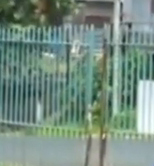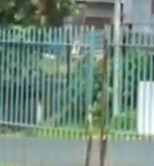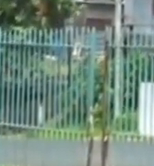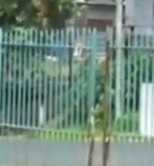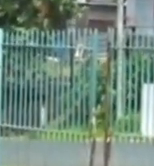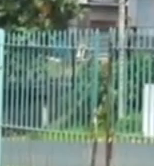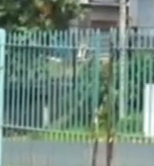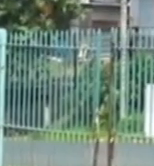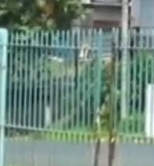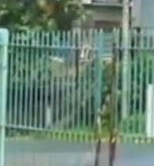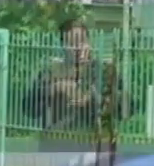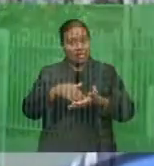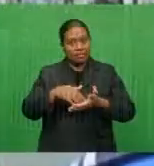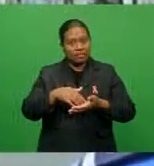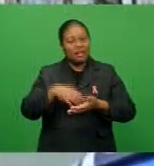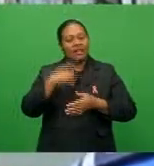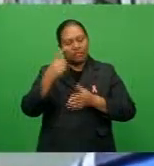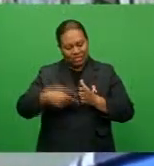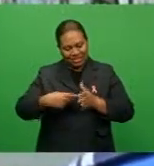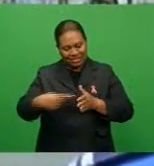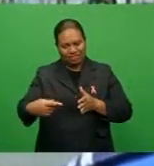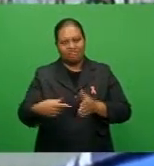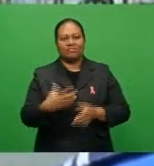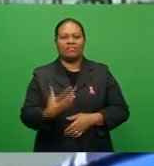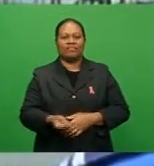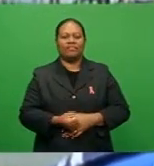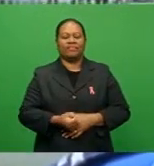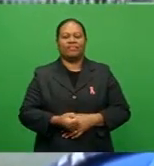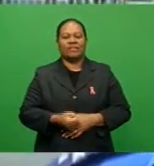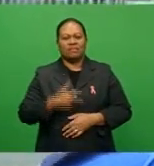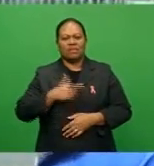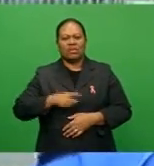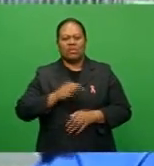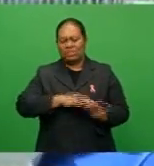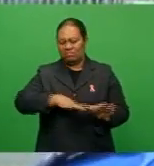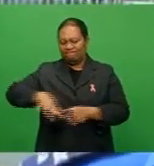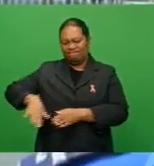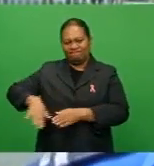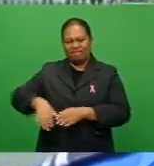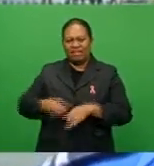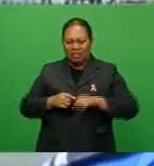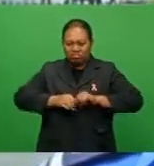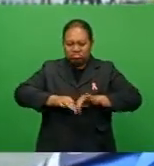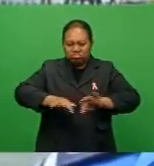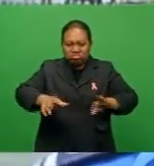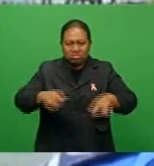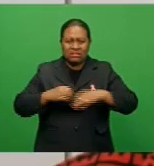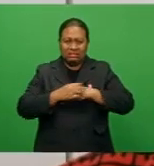If it helps, then we continue with it. We just want to avoid the spread of scabies.